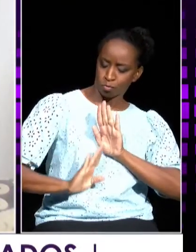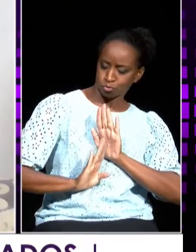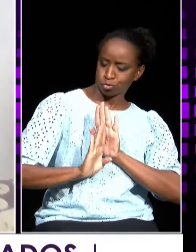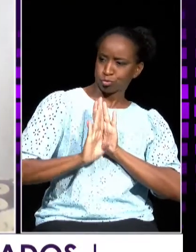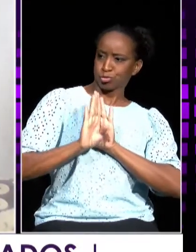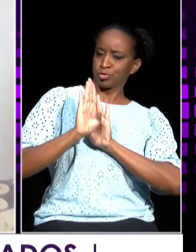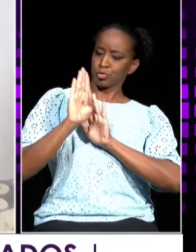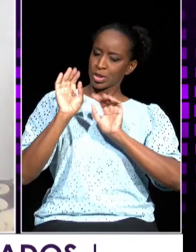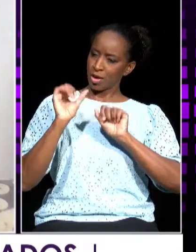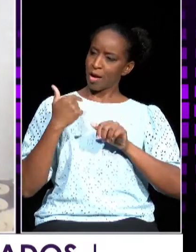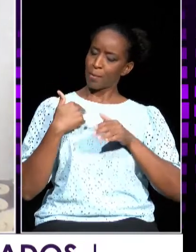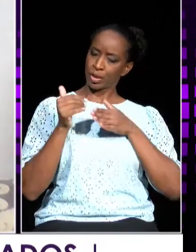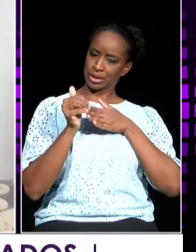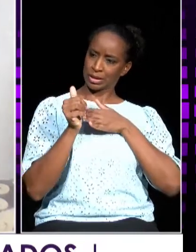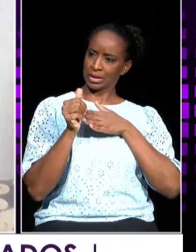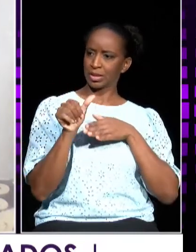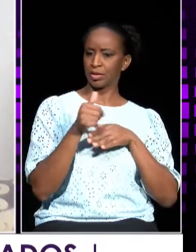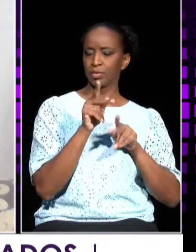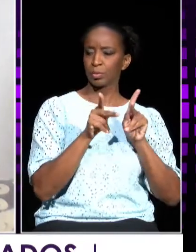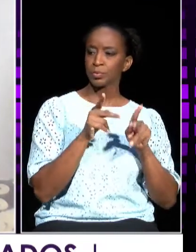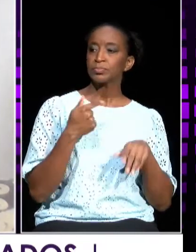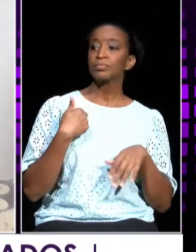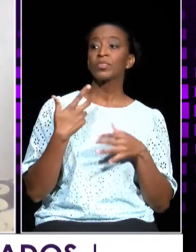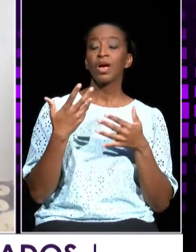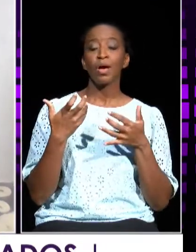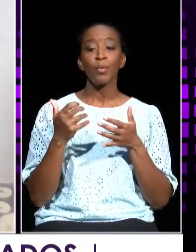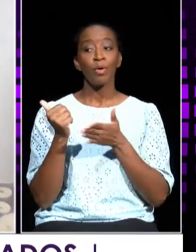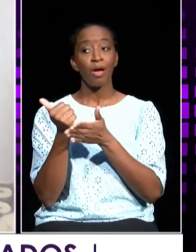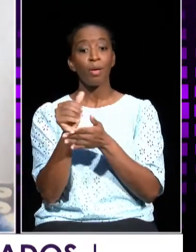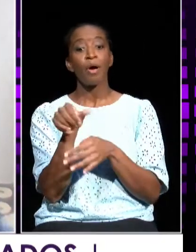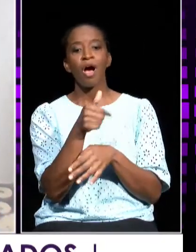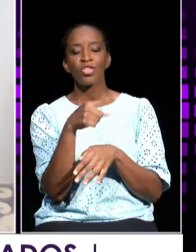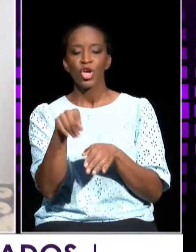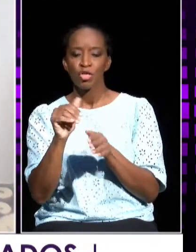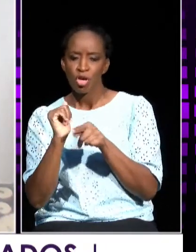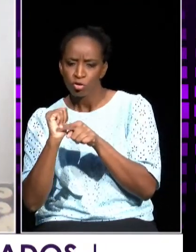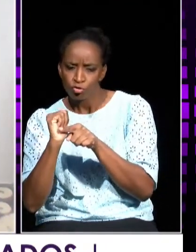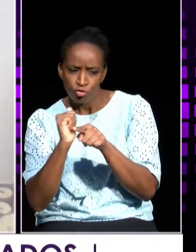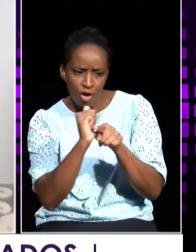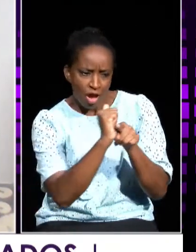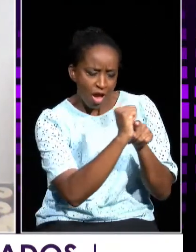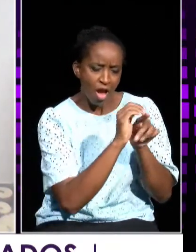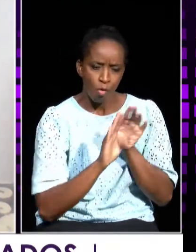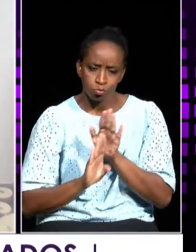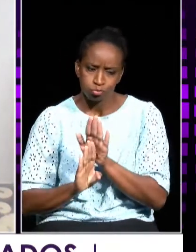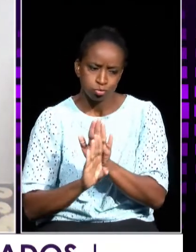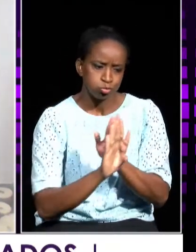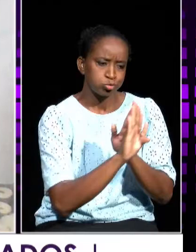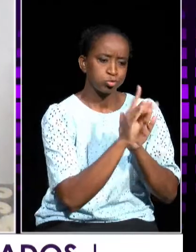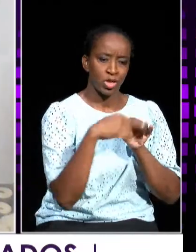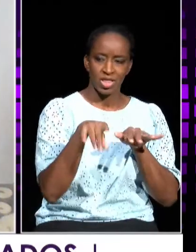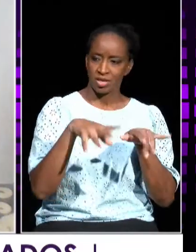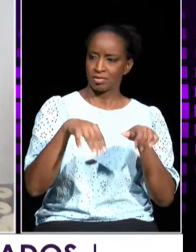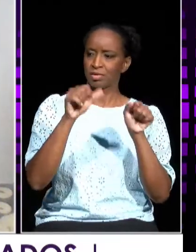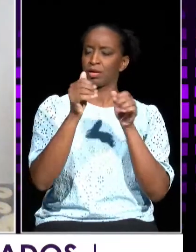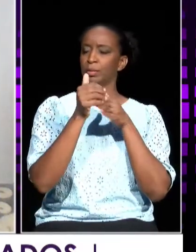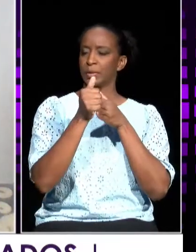School Leadership Certificate Program came up. And so that is how we want to, as I told people before, I am